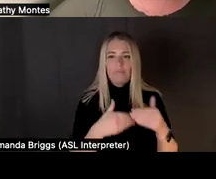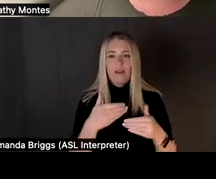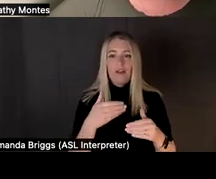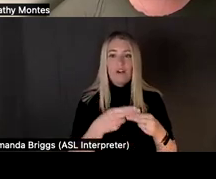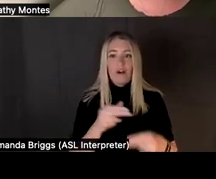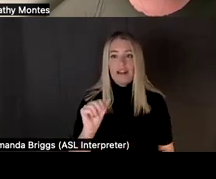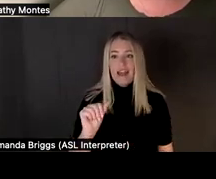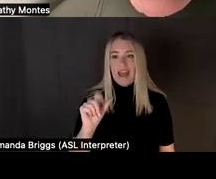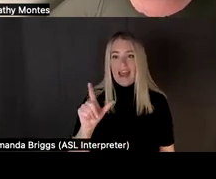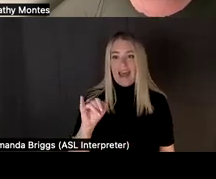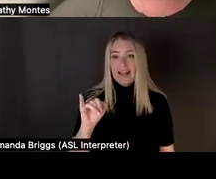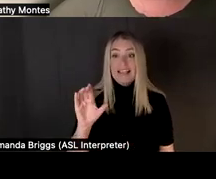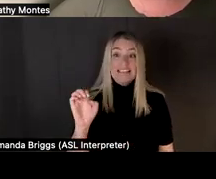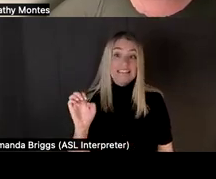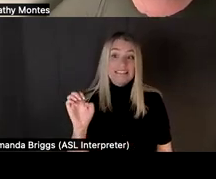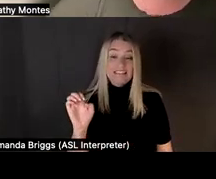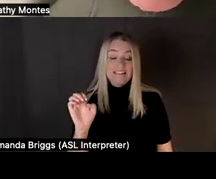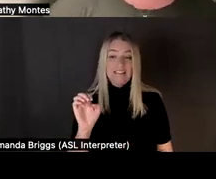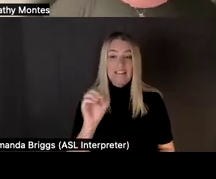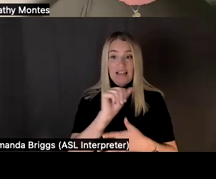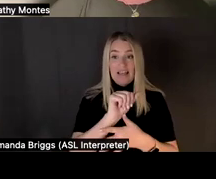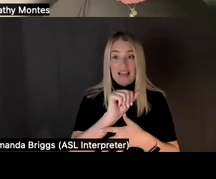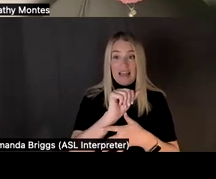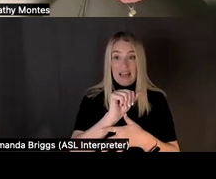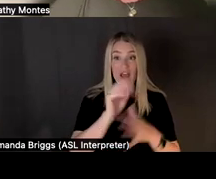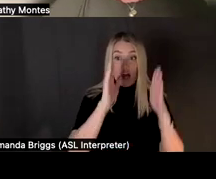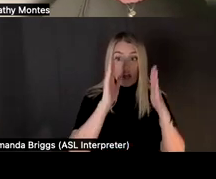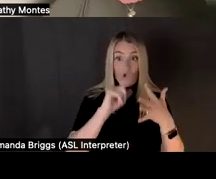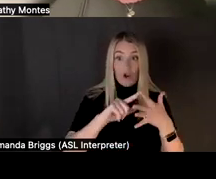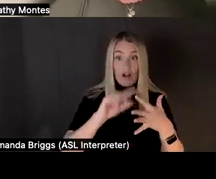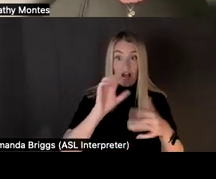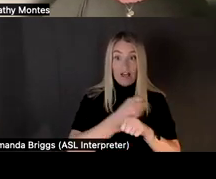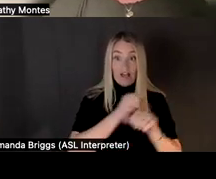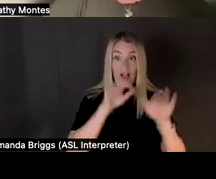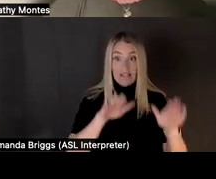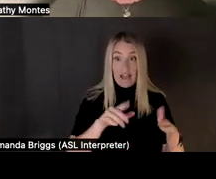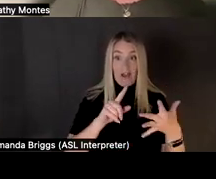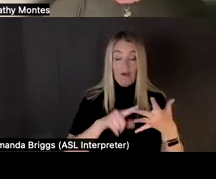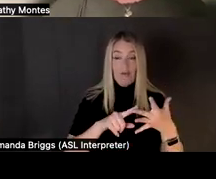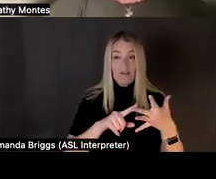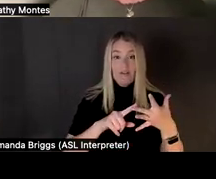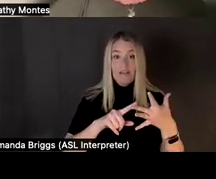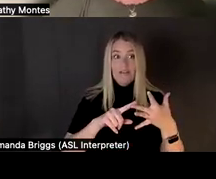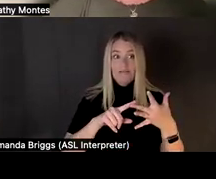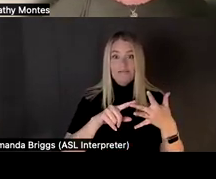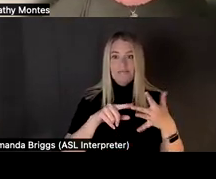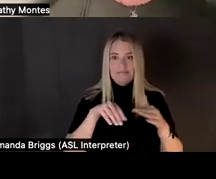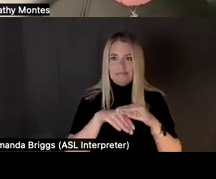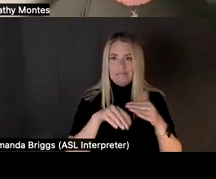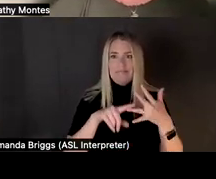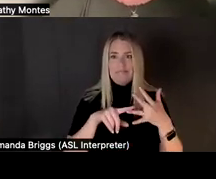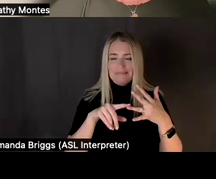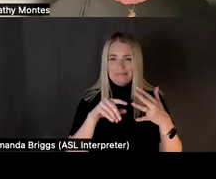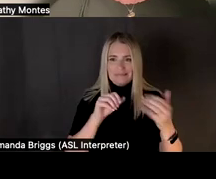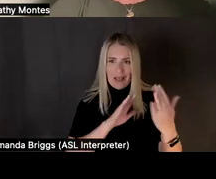ALICE. It stands for Alert, Lockdown, Inform, Counter, or Evacuate. And we have